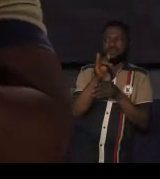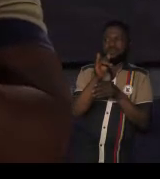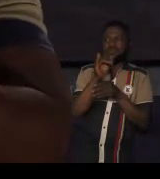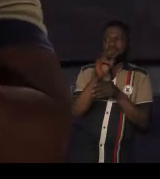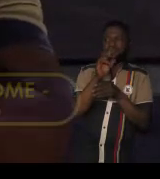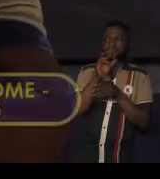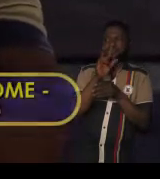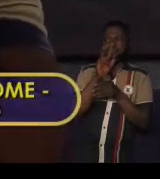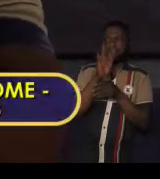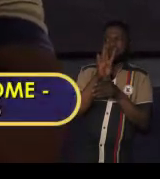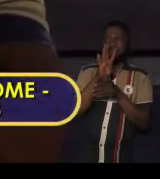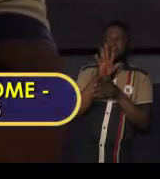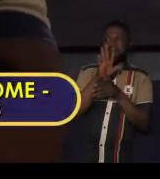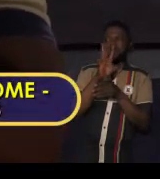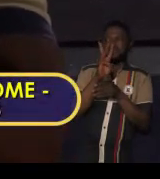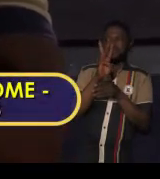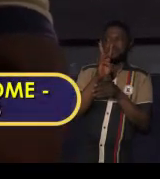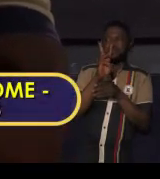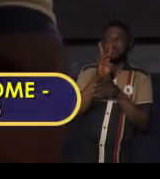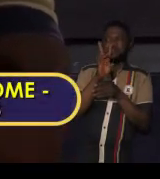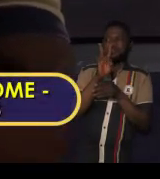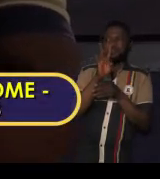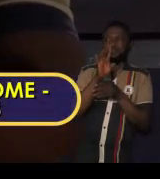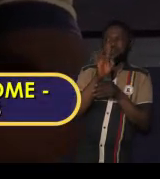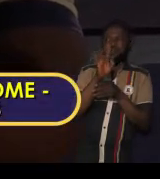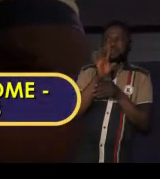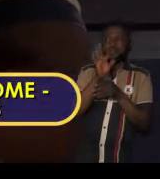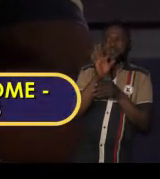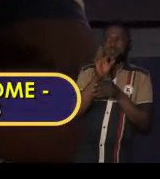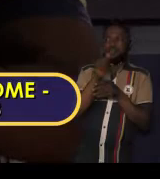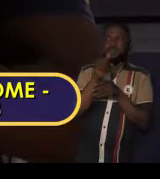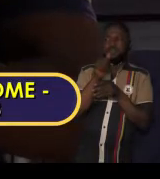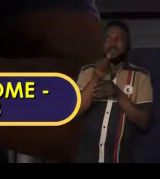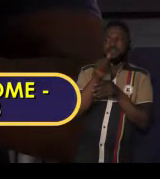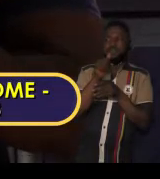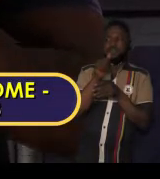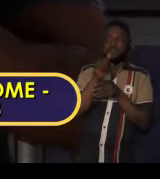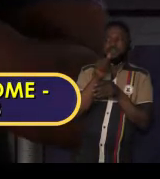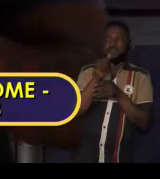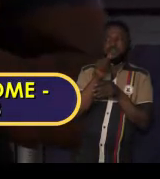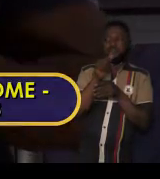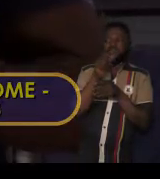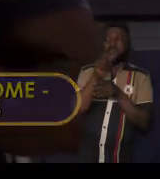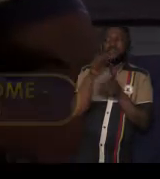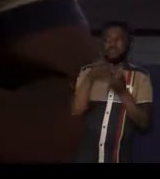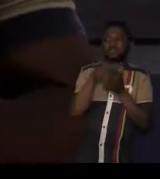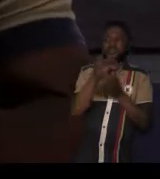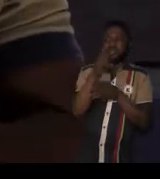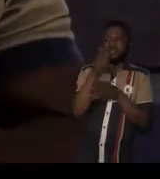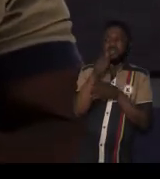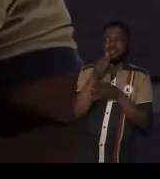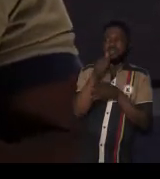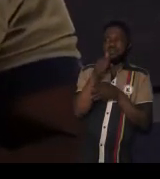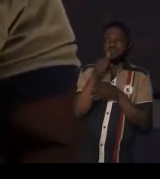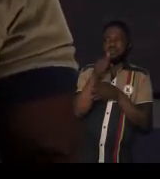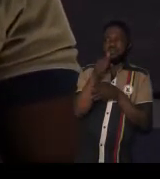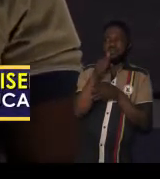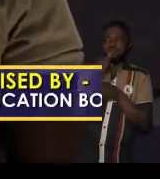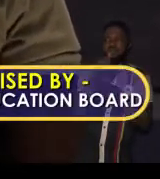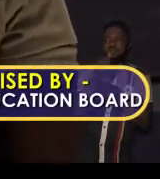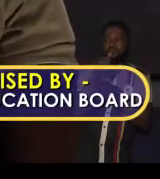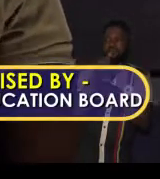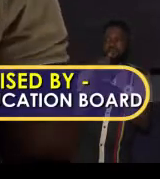10. 1, 2, 3, 4, 5, 6, 7, 8, 9, 10. So this is 10.